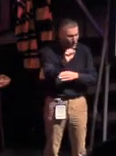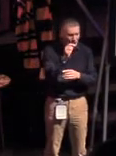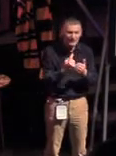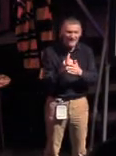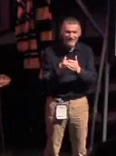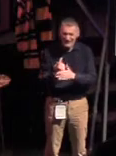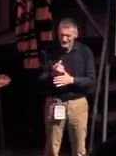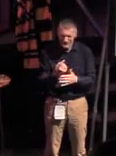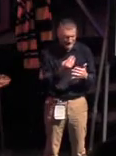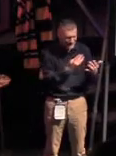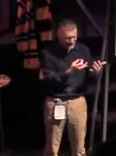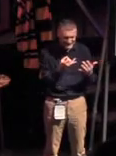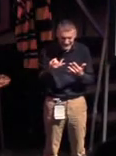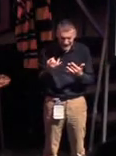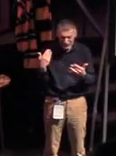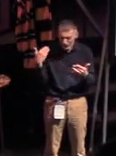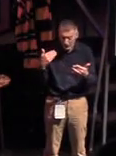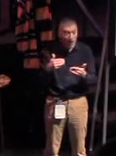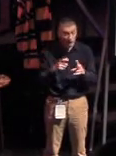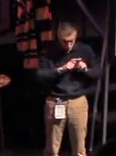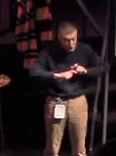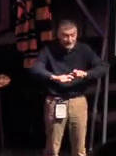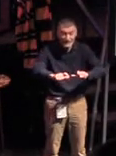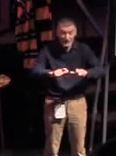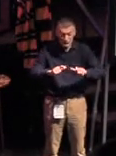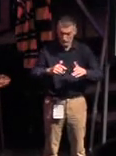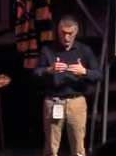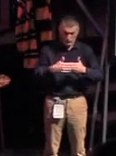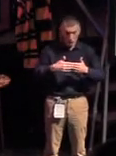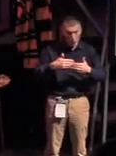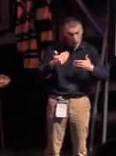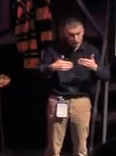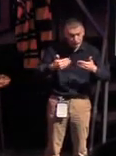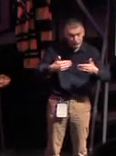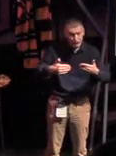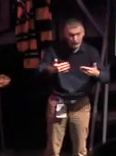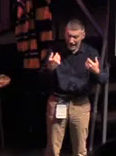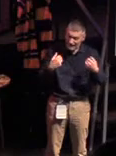year. And they are carrying on doing that. We've got much more to do, but